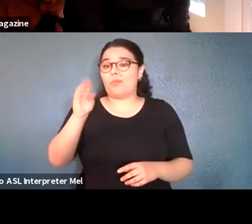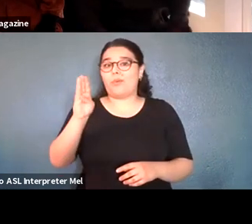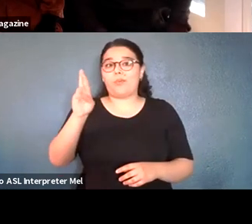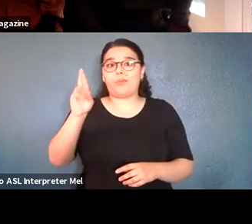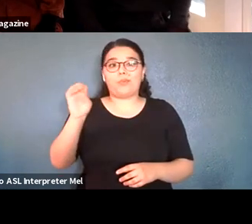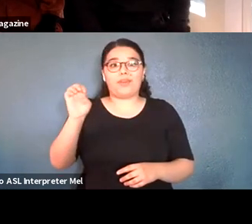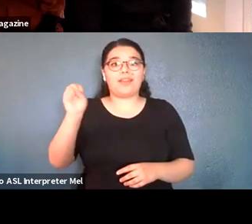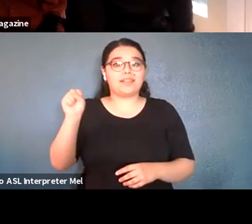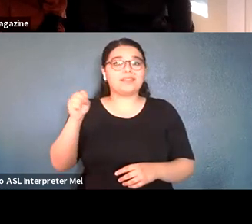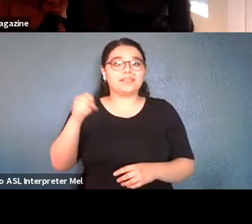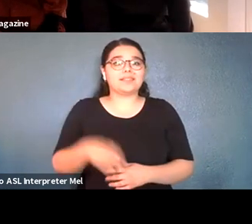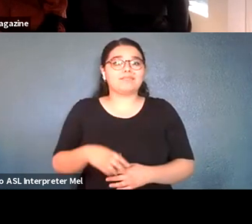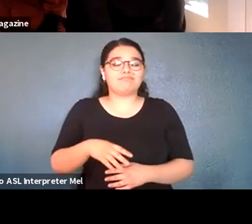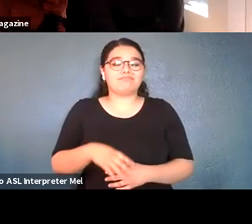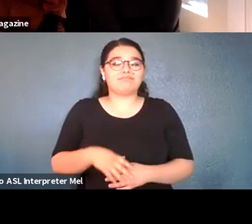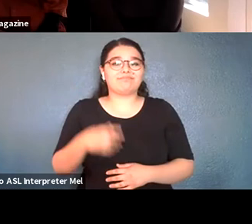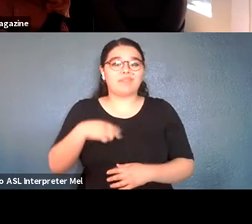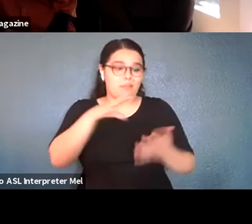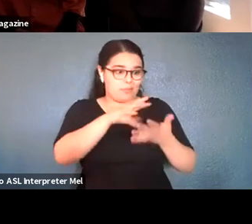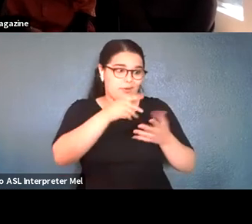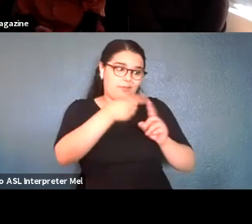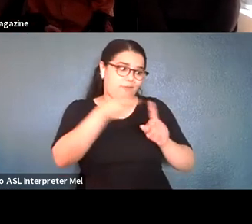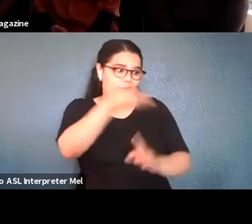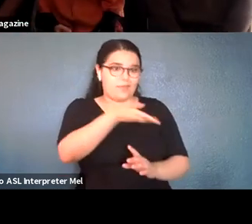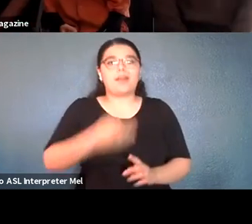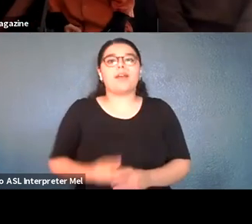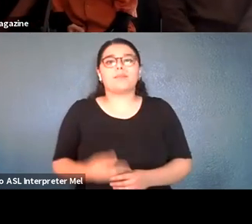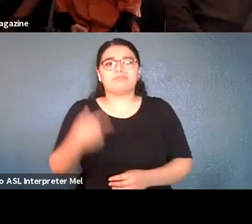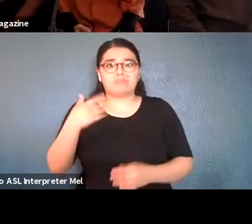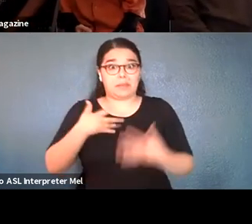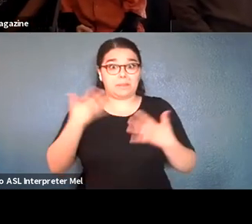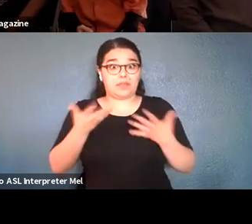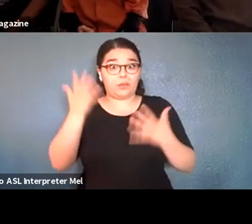soportar y ayudar a todos los que se puedan.